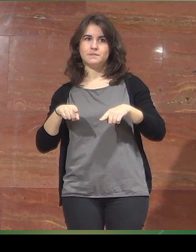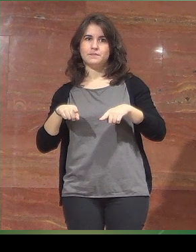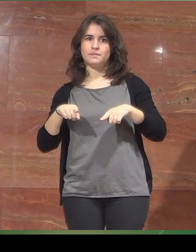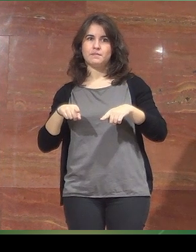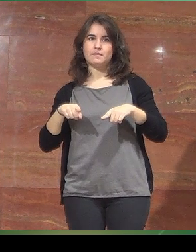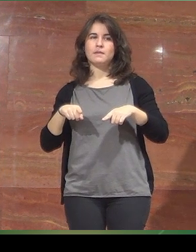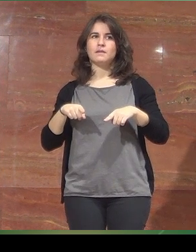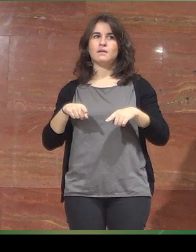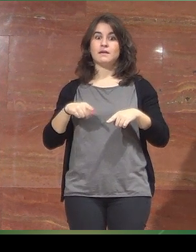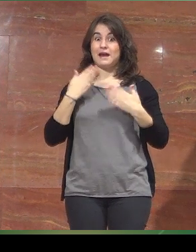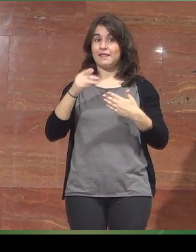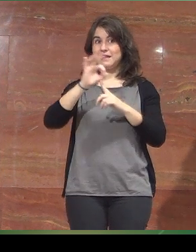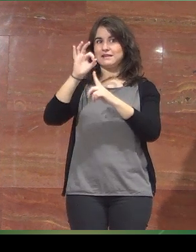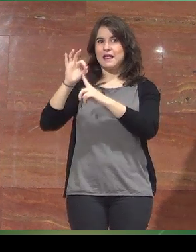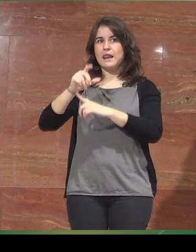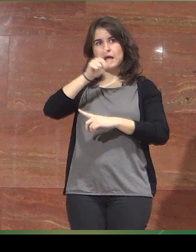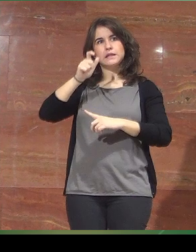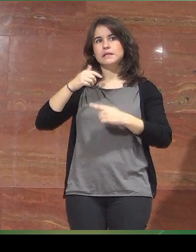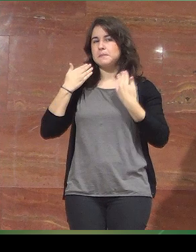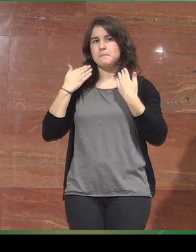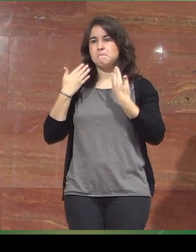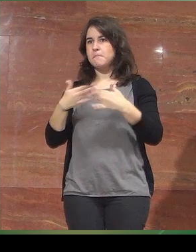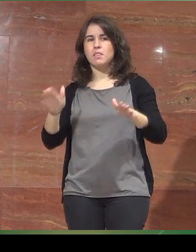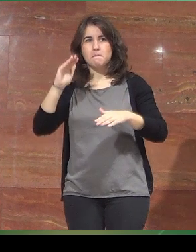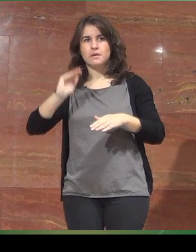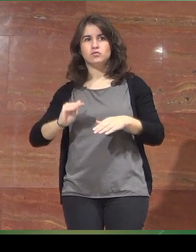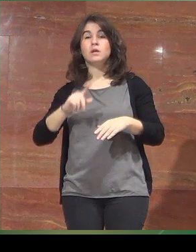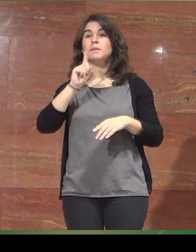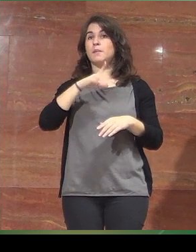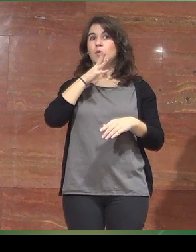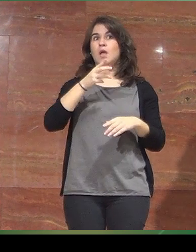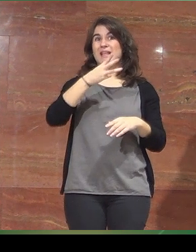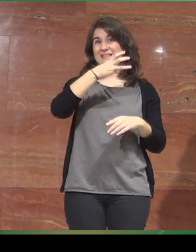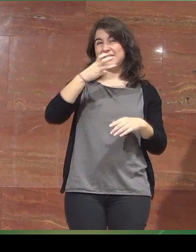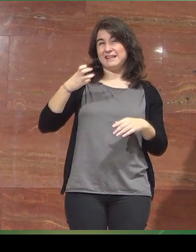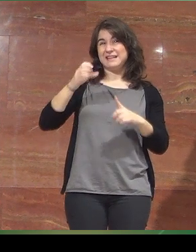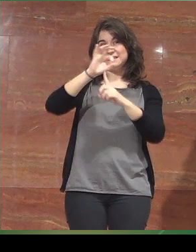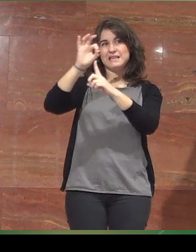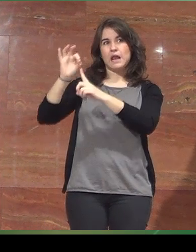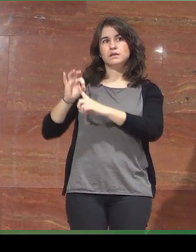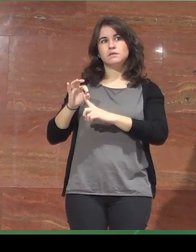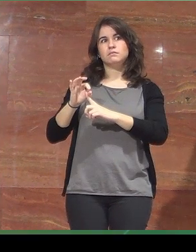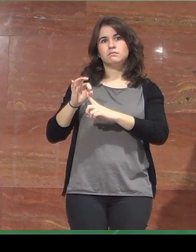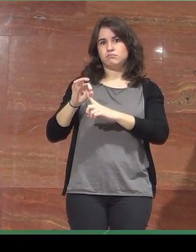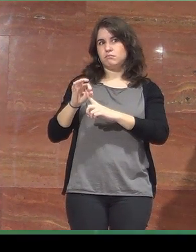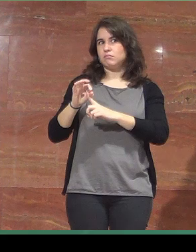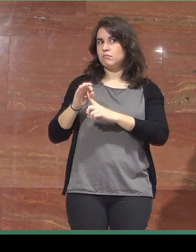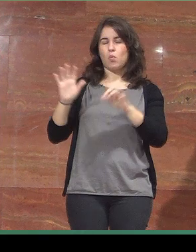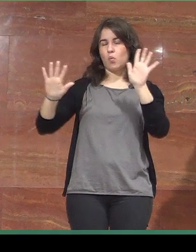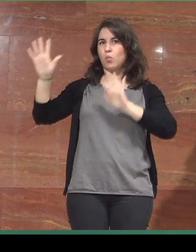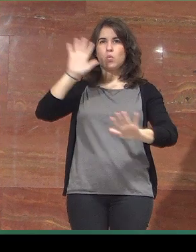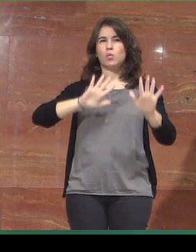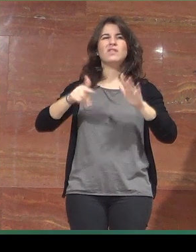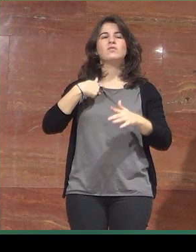because what we wanted to achieve was we wanted to achieve a reduction in people's anxiety.